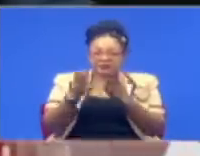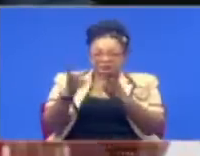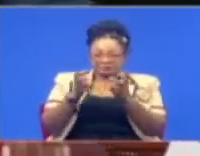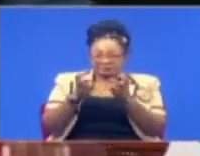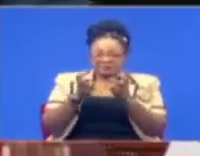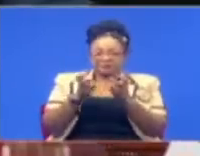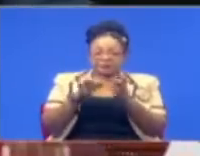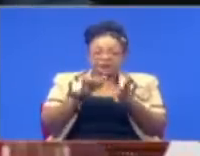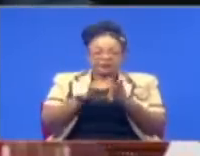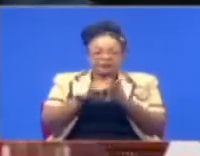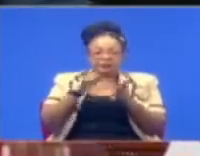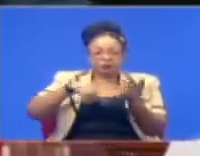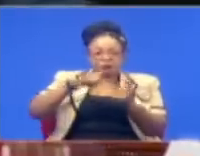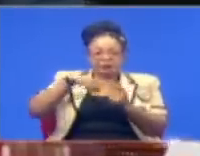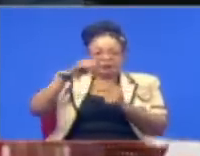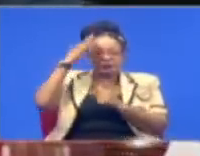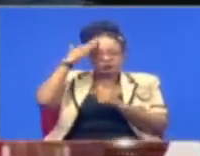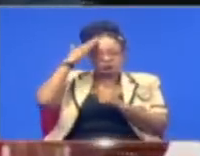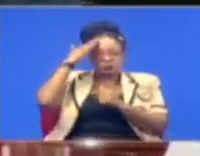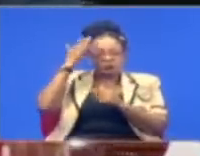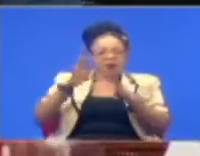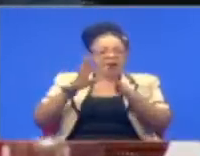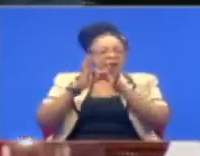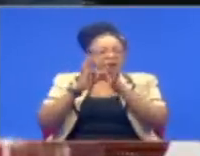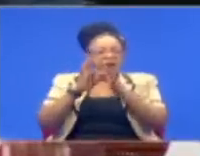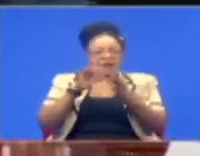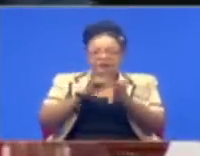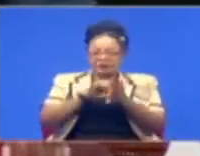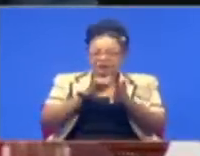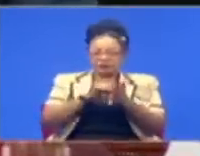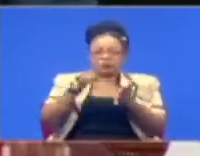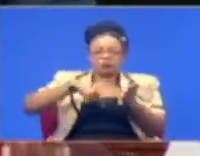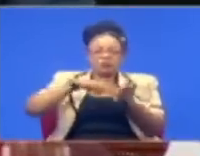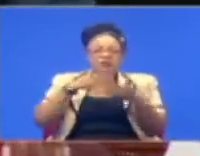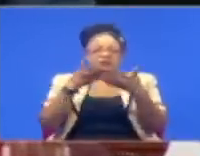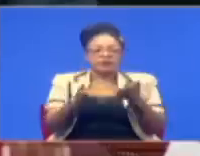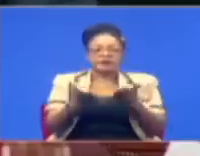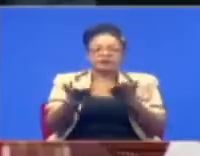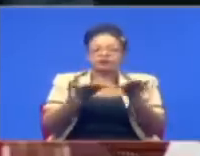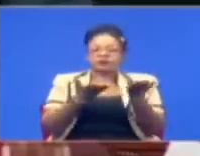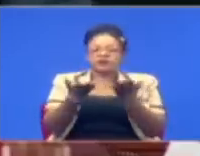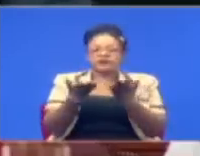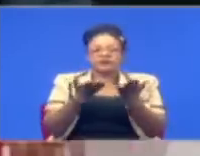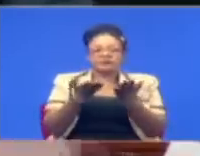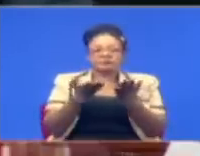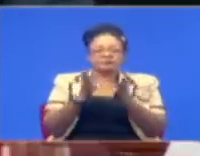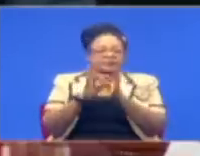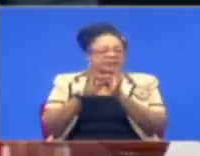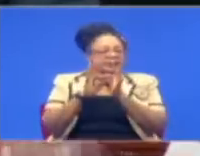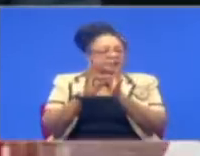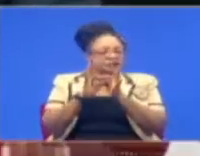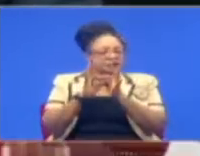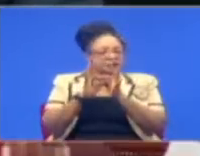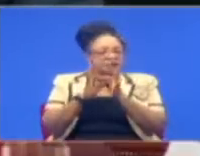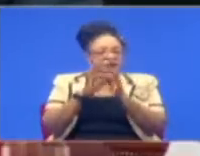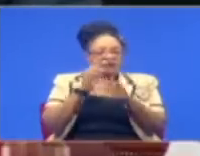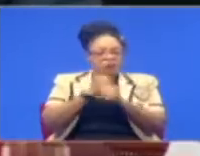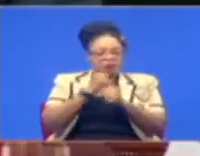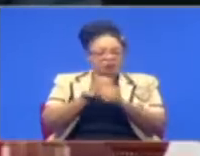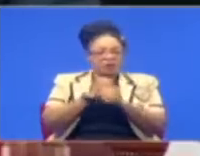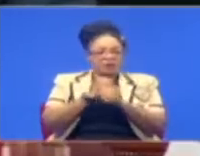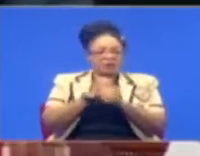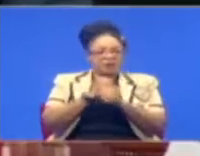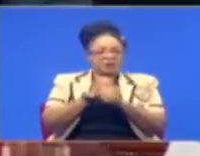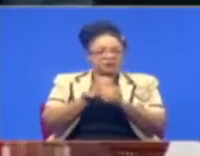a culture that we know we are there to serve. To inculcate a culture of what correct